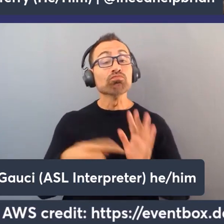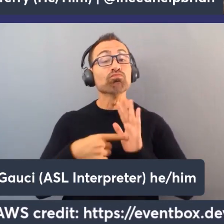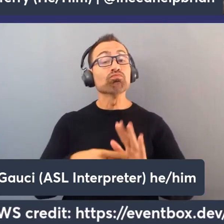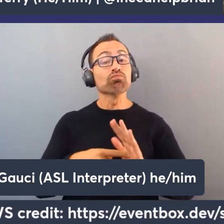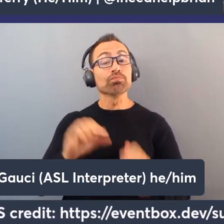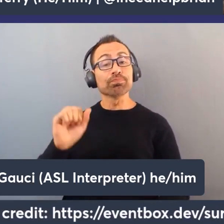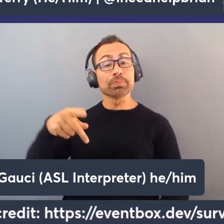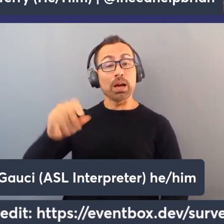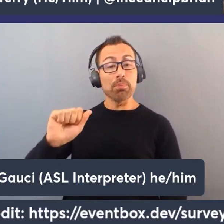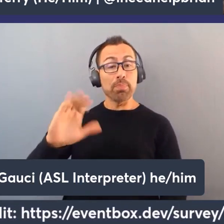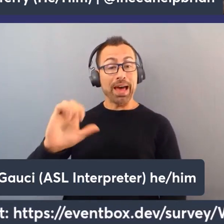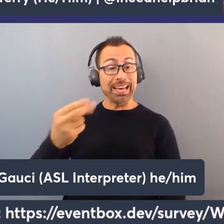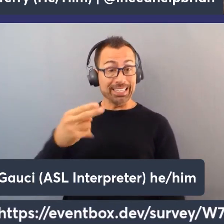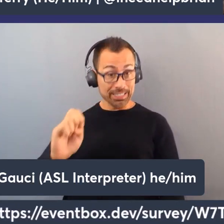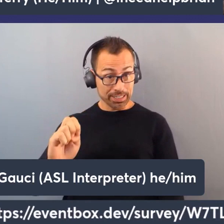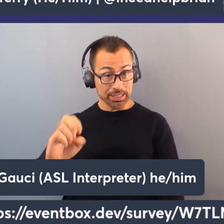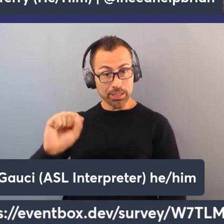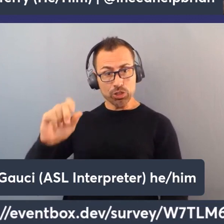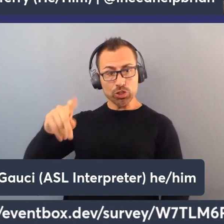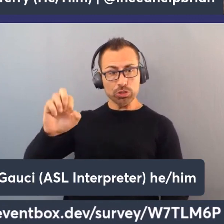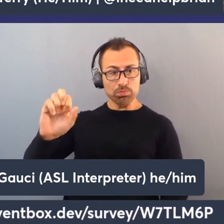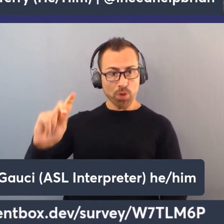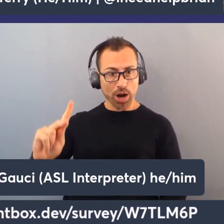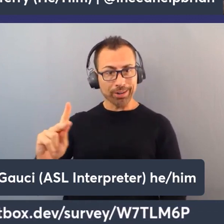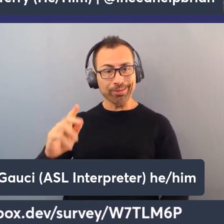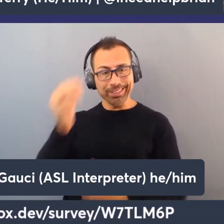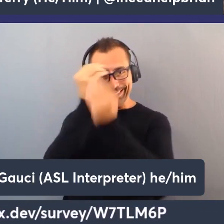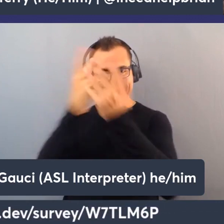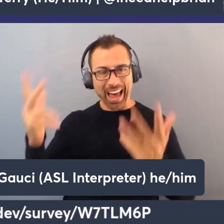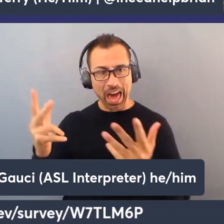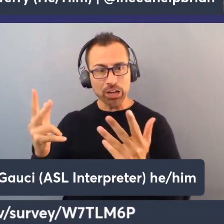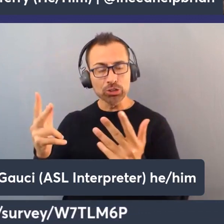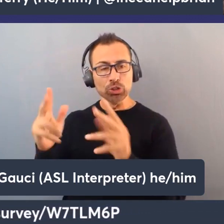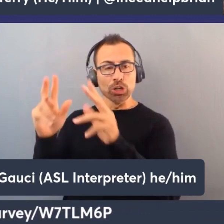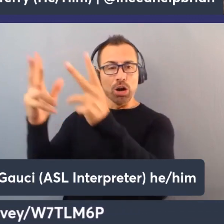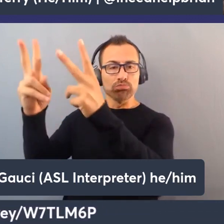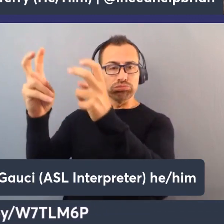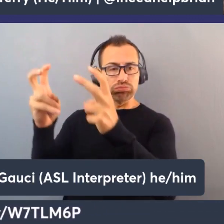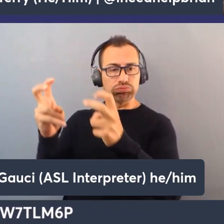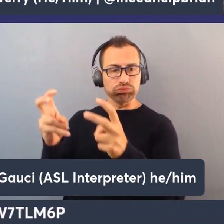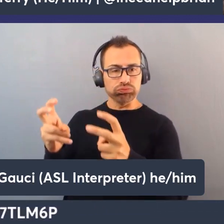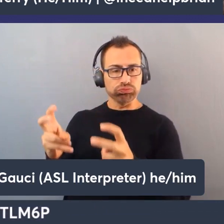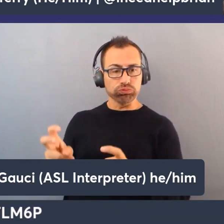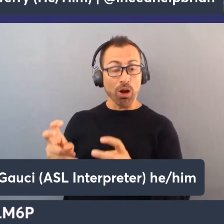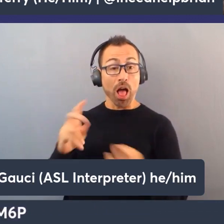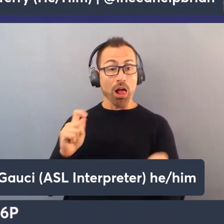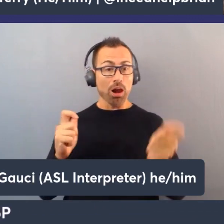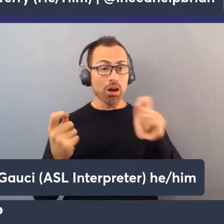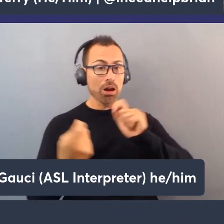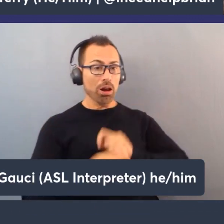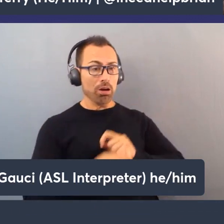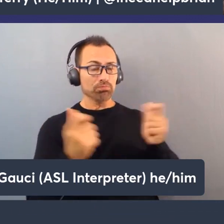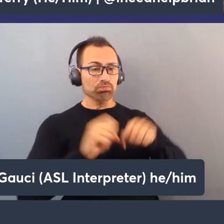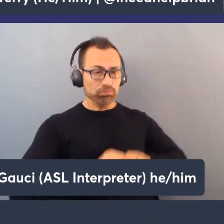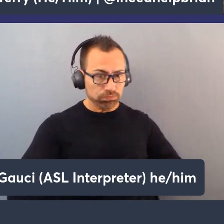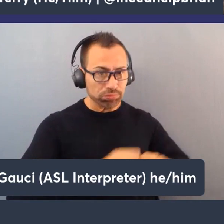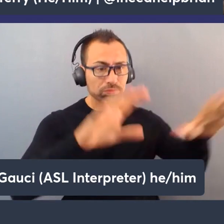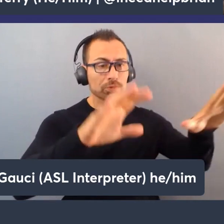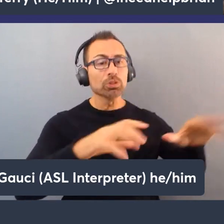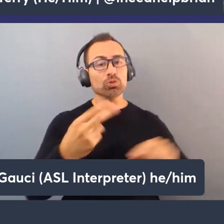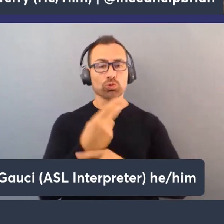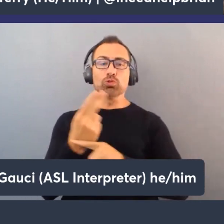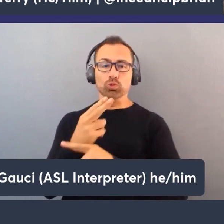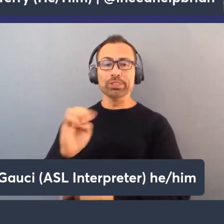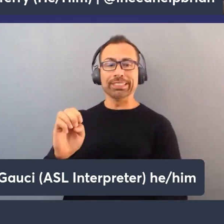to read data in from somewhere and transform it on a large scale, you can do that with EMR serverless. So those are definitely the folks that would typically